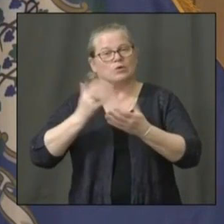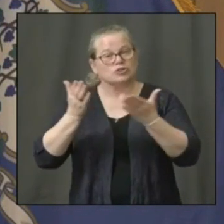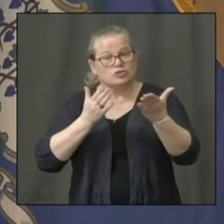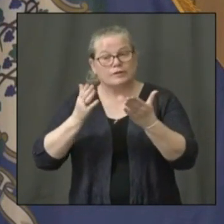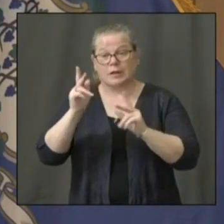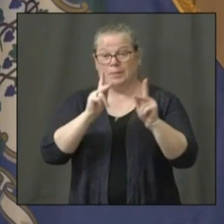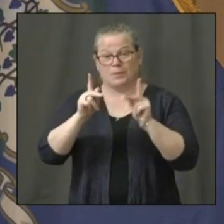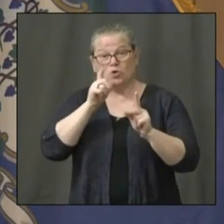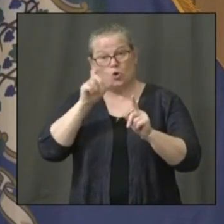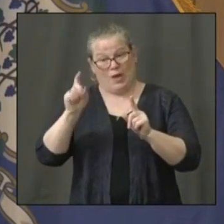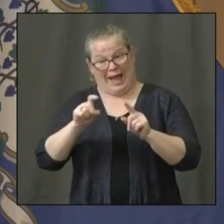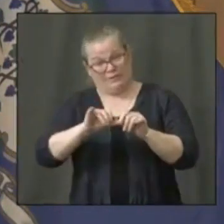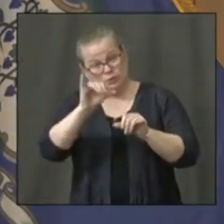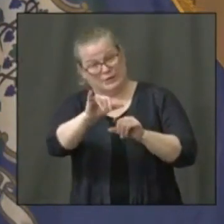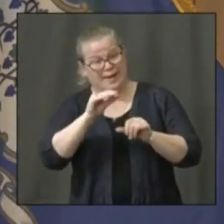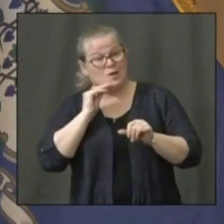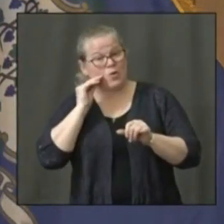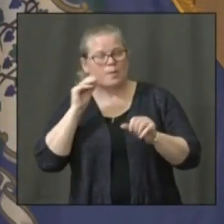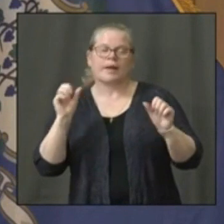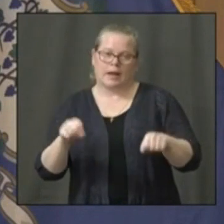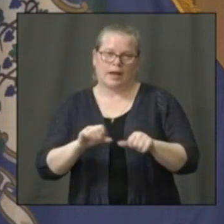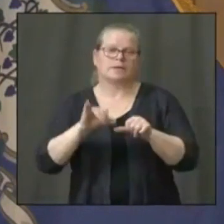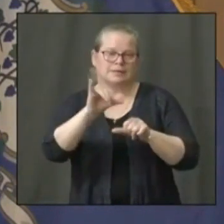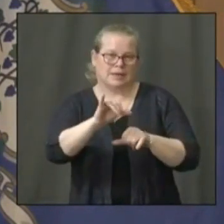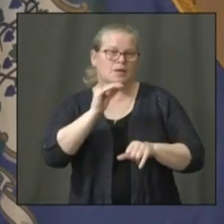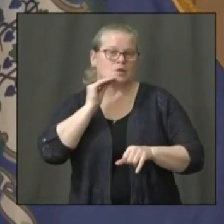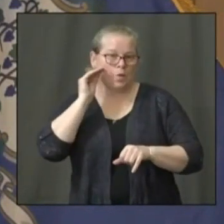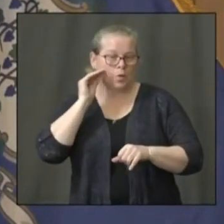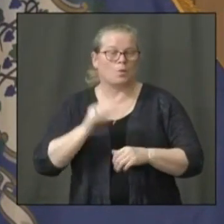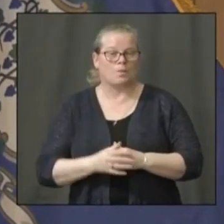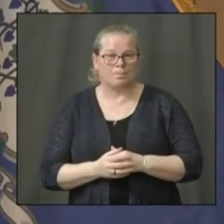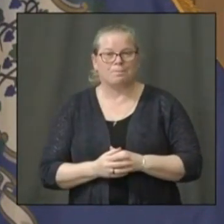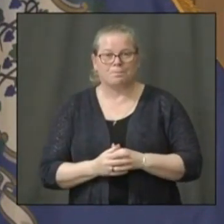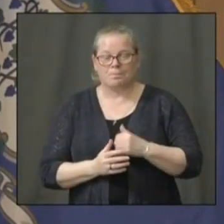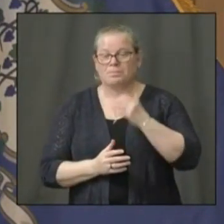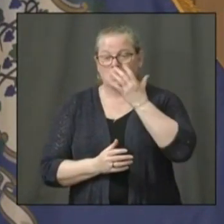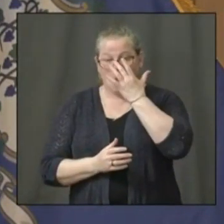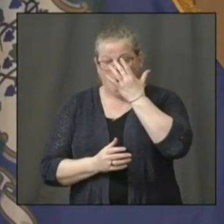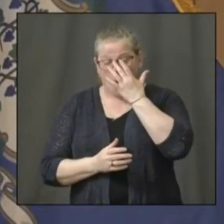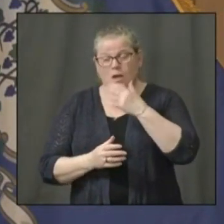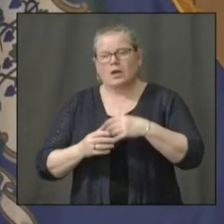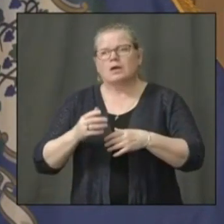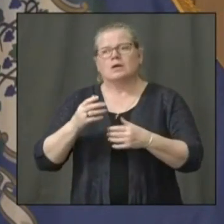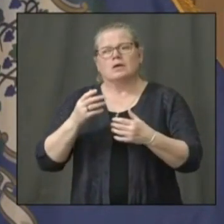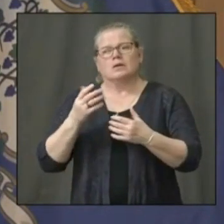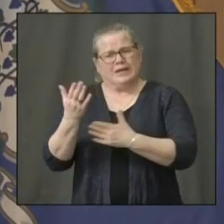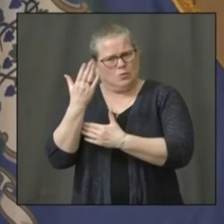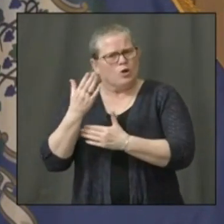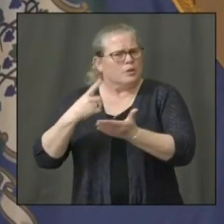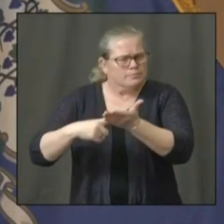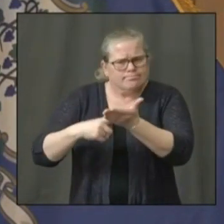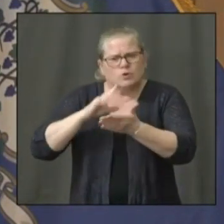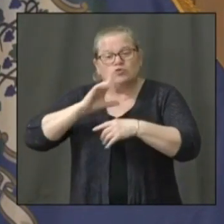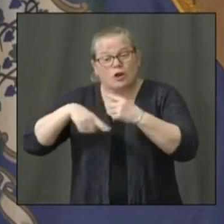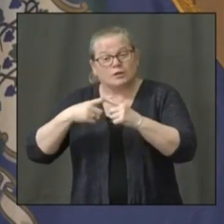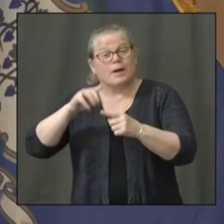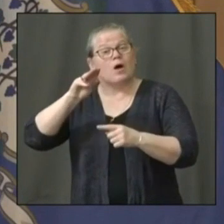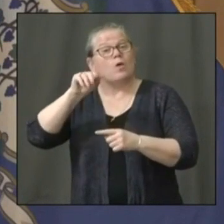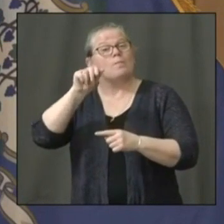at home can stay at home. We've talked a little bit to Massachusetts, and they're trying to put together a group